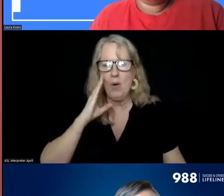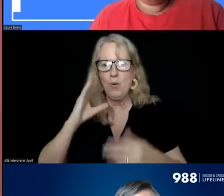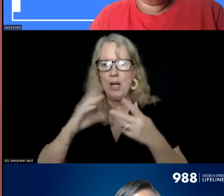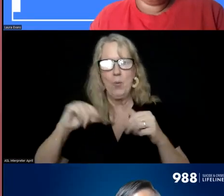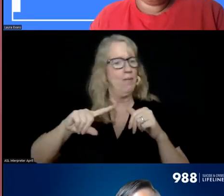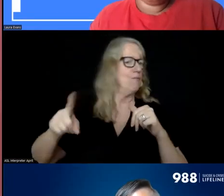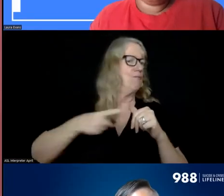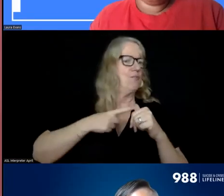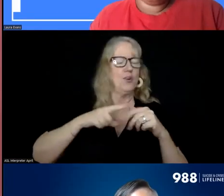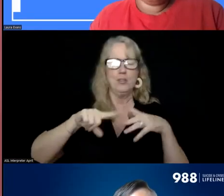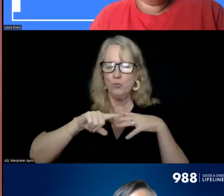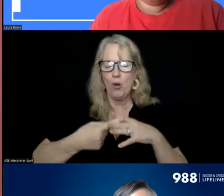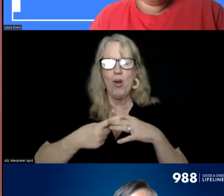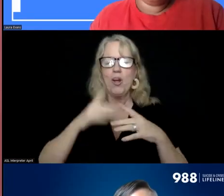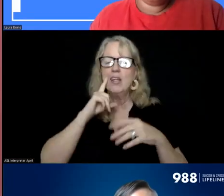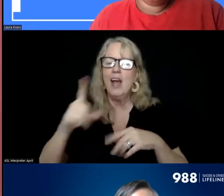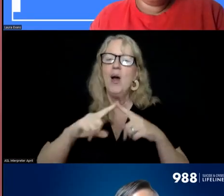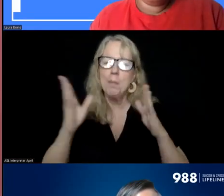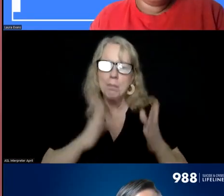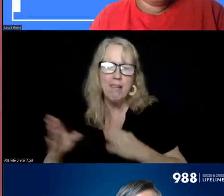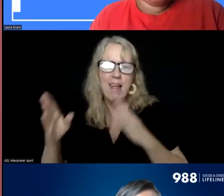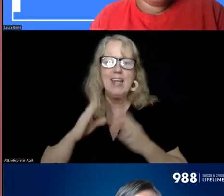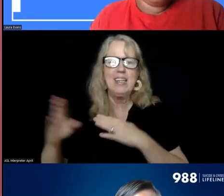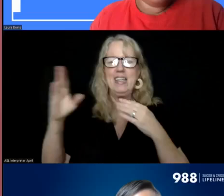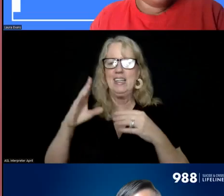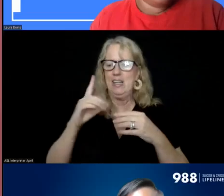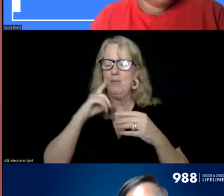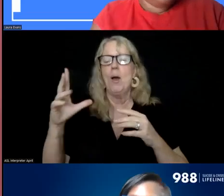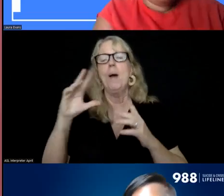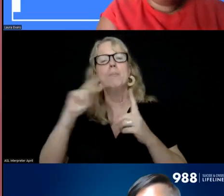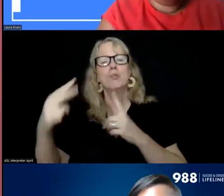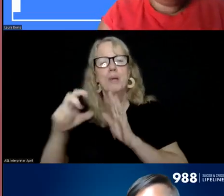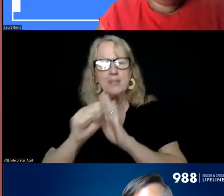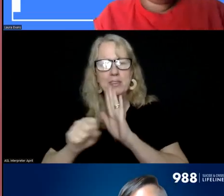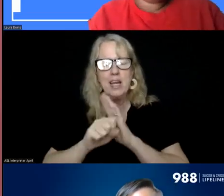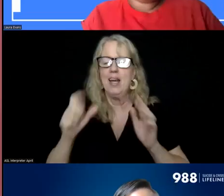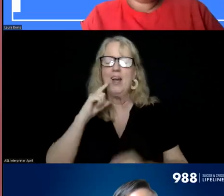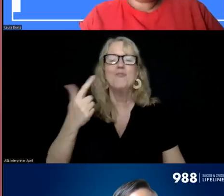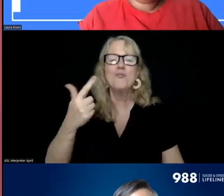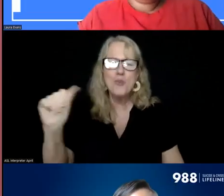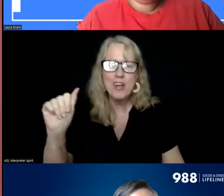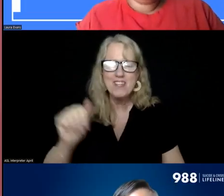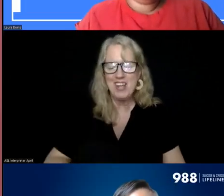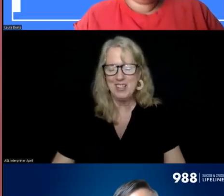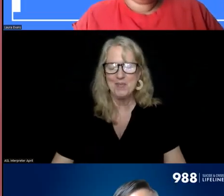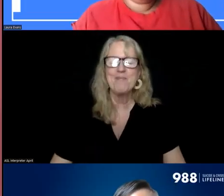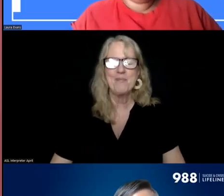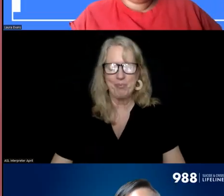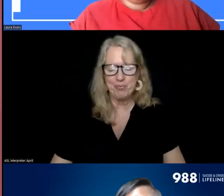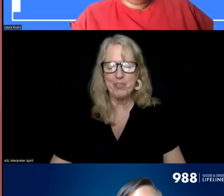first started, of being on the planning side from a state perspective, the great state of Georgia, where we